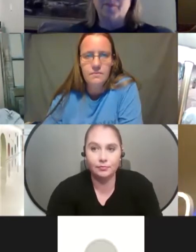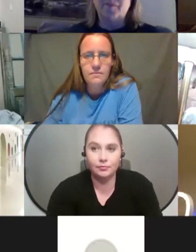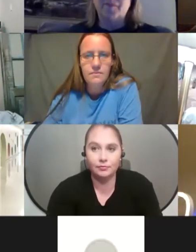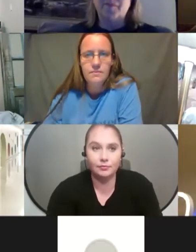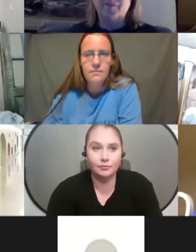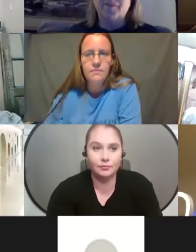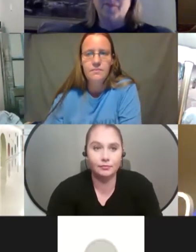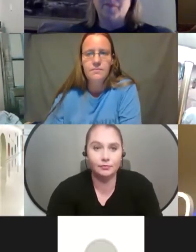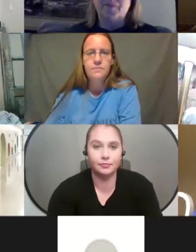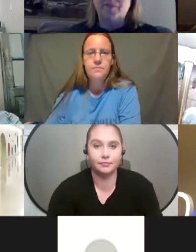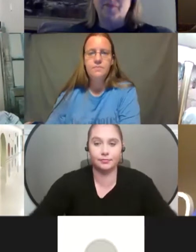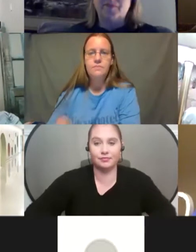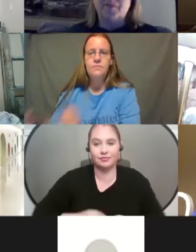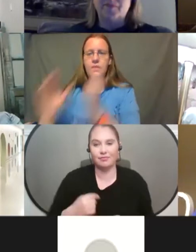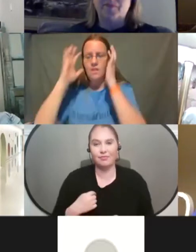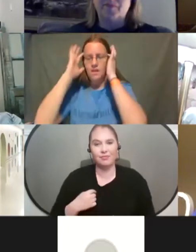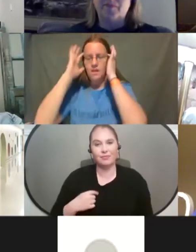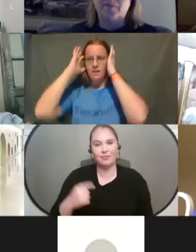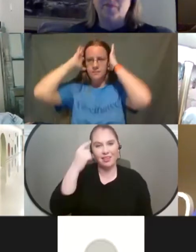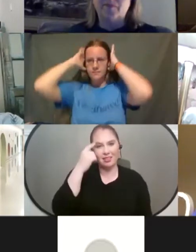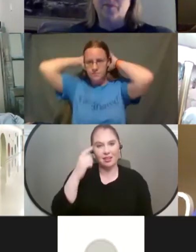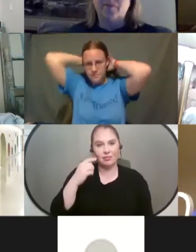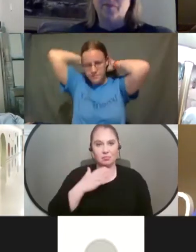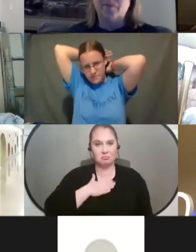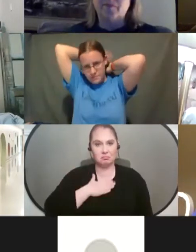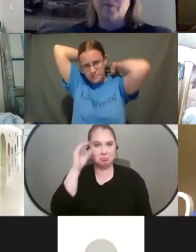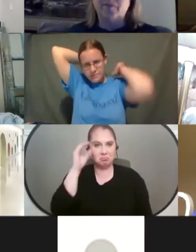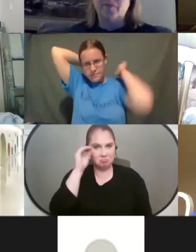I think for me, it makes sense that